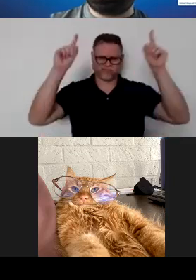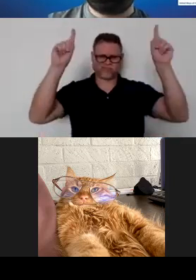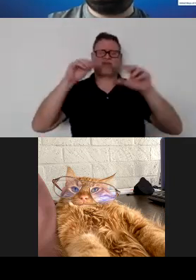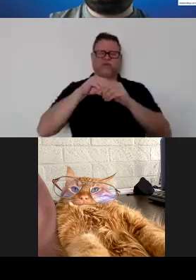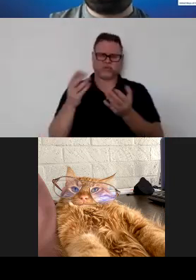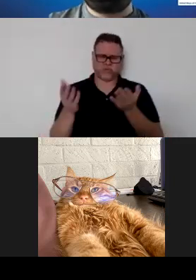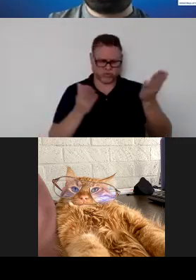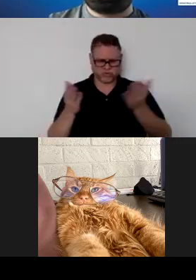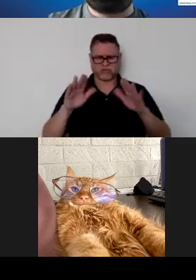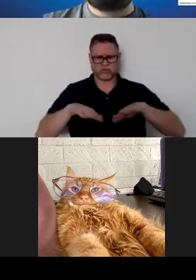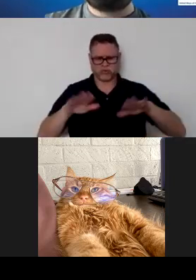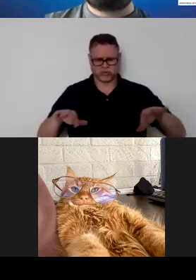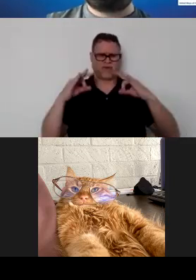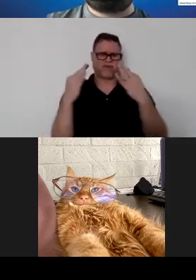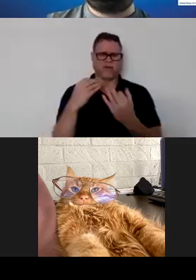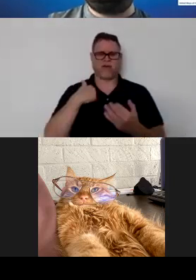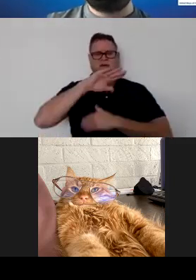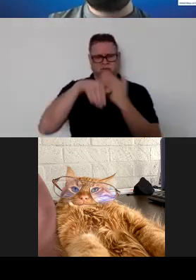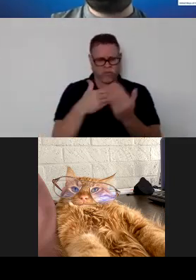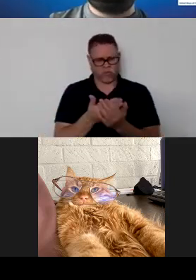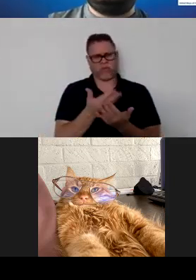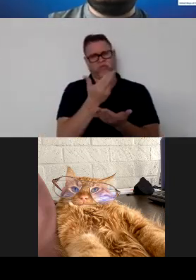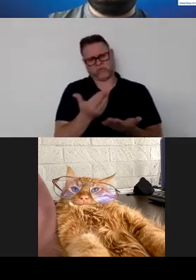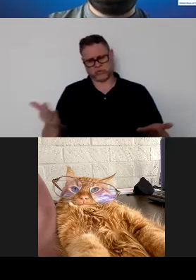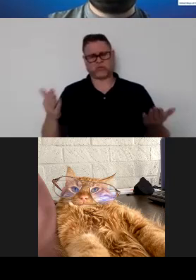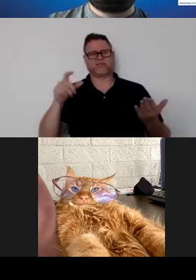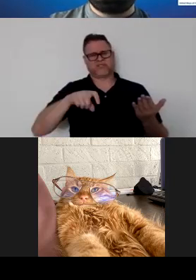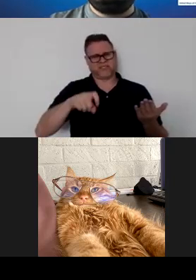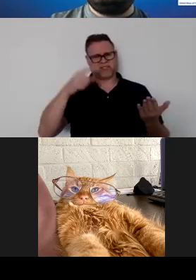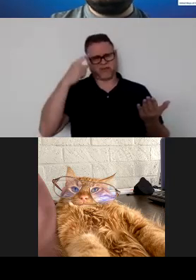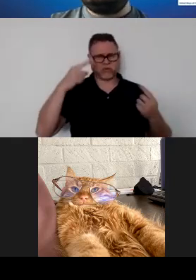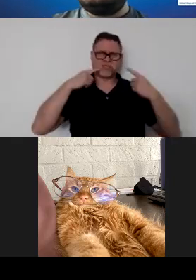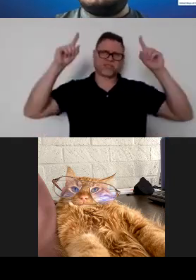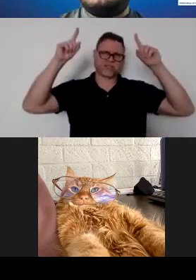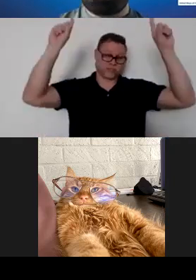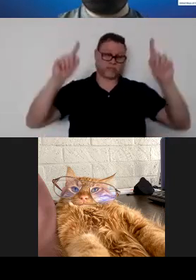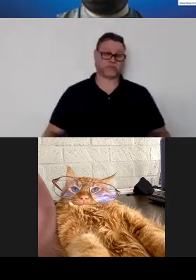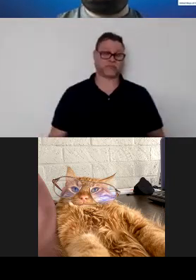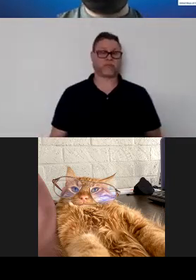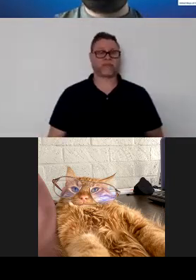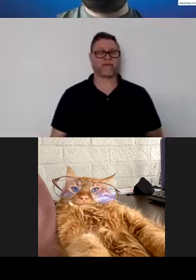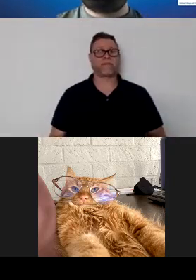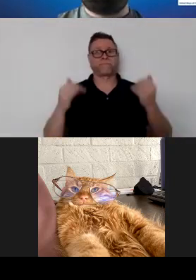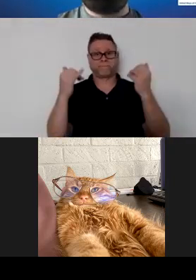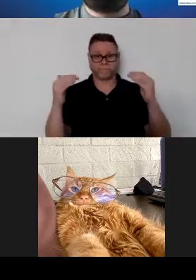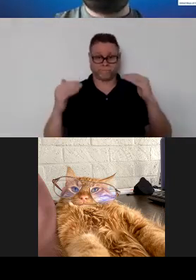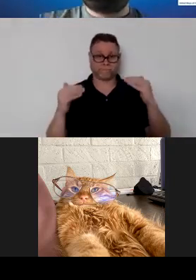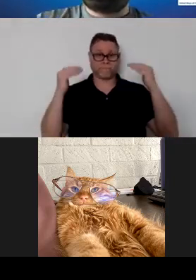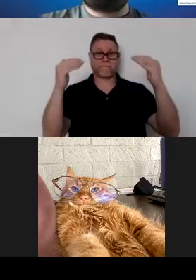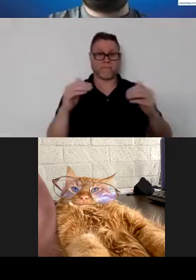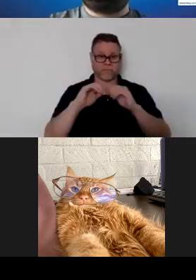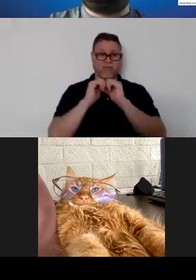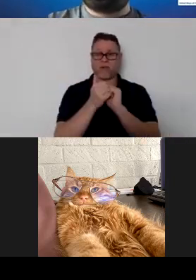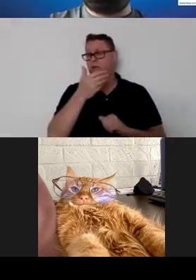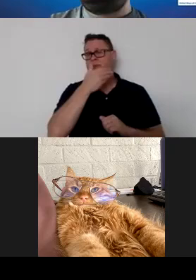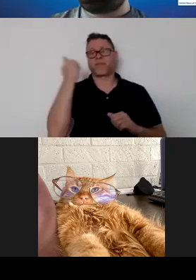that children and families have all the resources they need to be successful. And now we'll move on to how we can